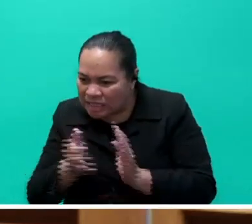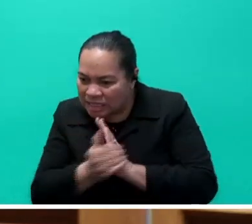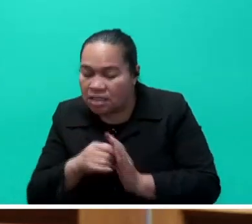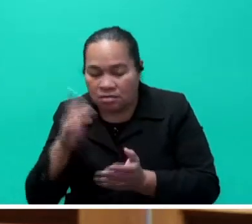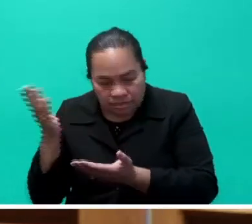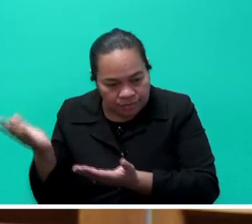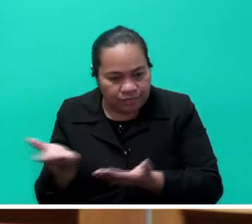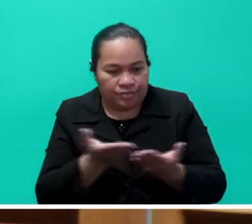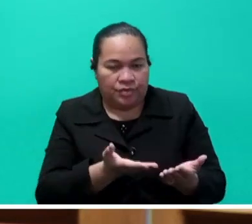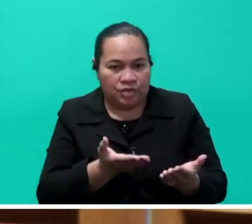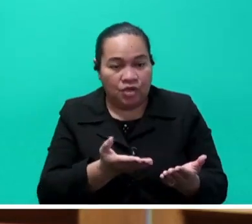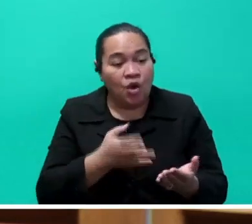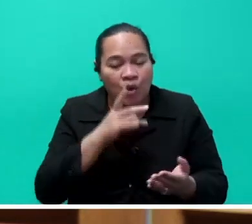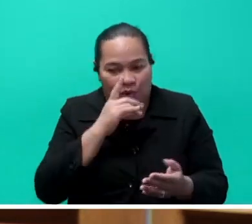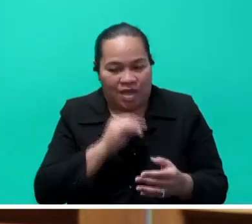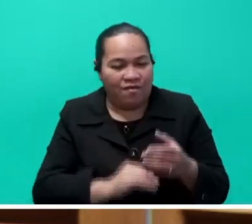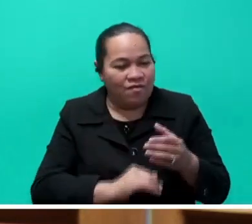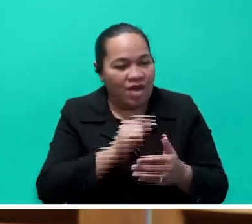be discussed